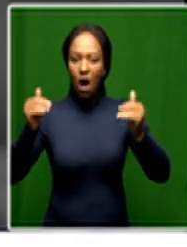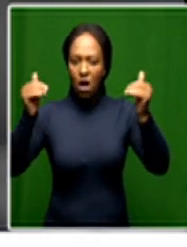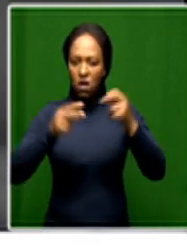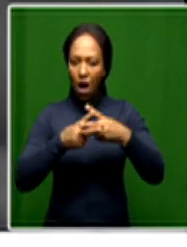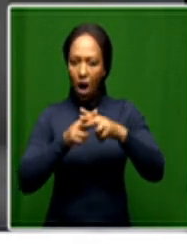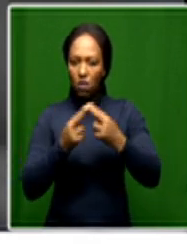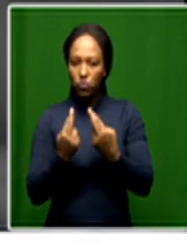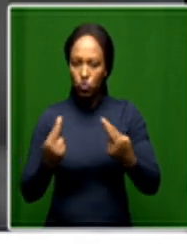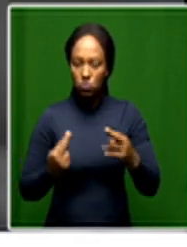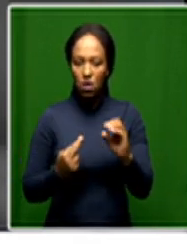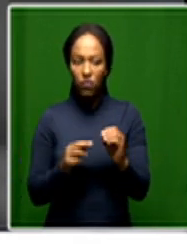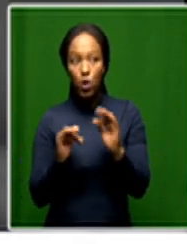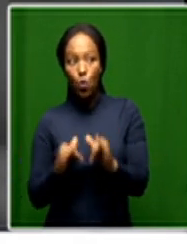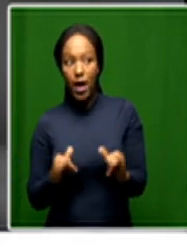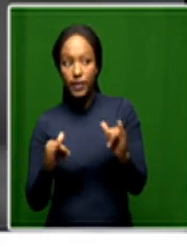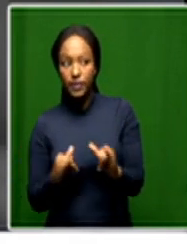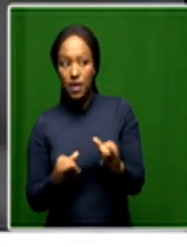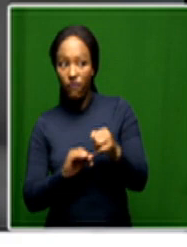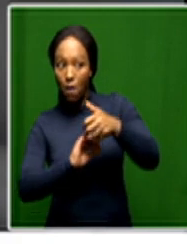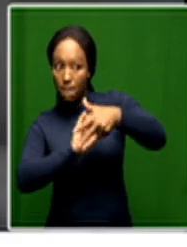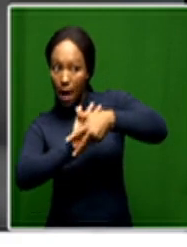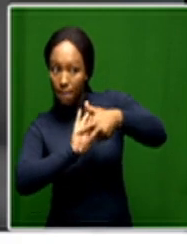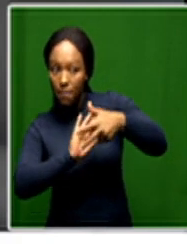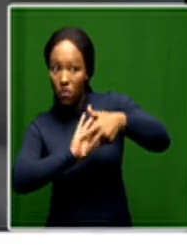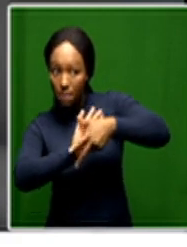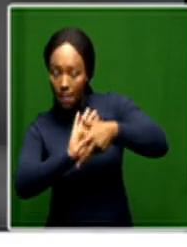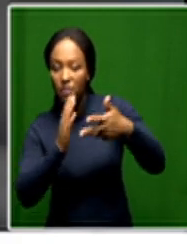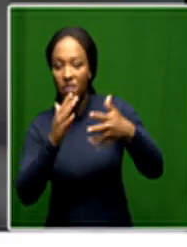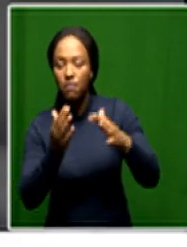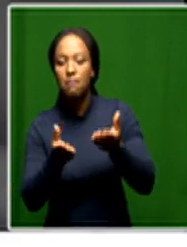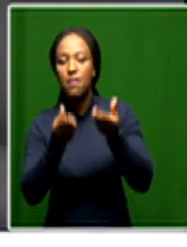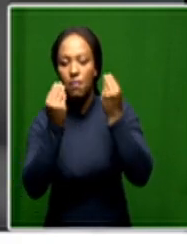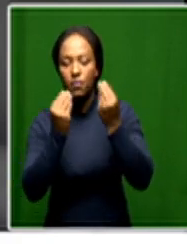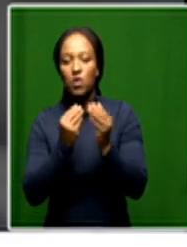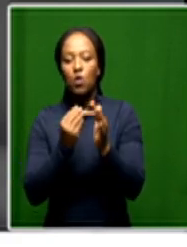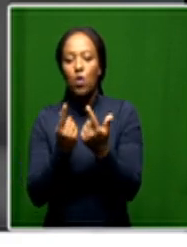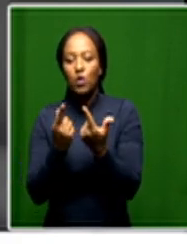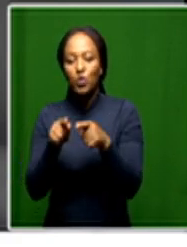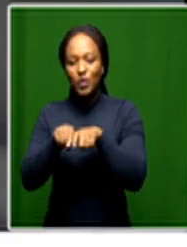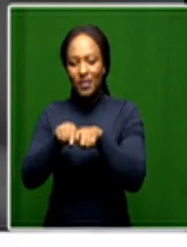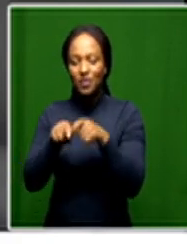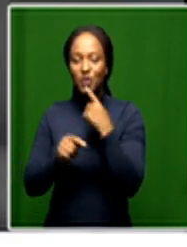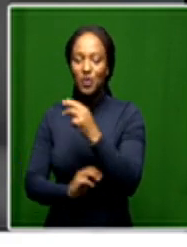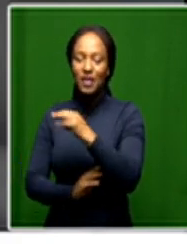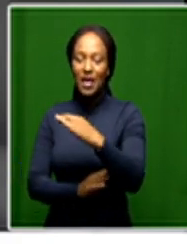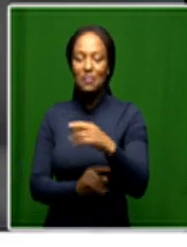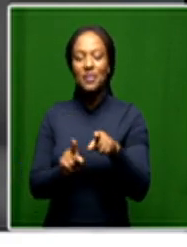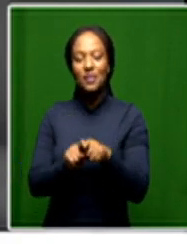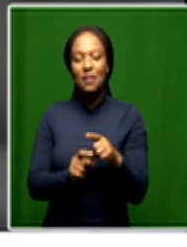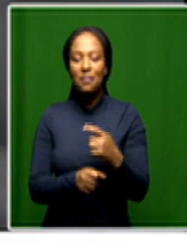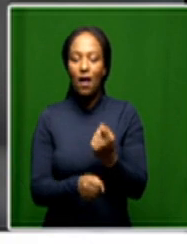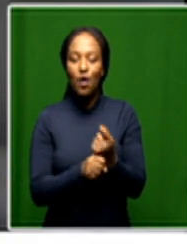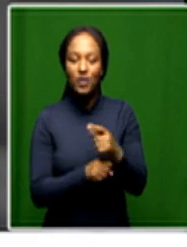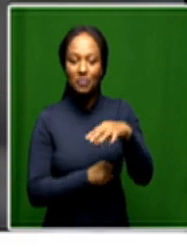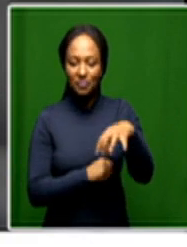instrument, and we're waiting for that reagent to be approved. The minute that reagent is approved, we will do the testing in the Western Cape and also in the